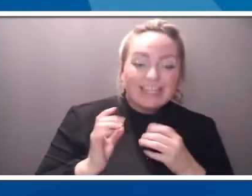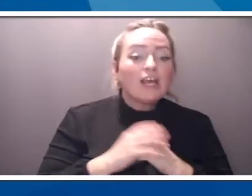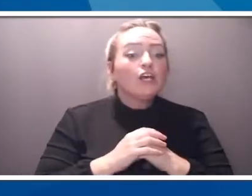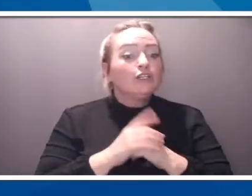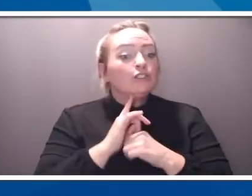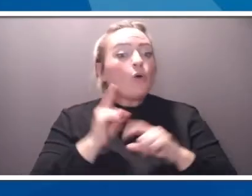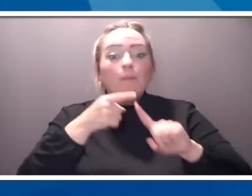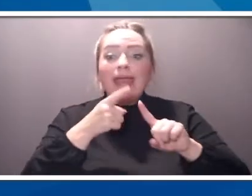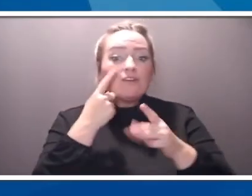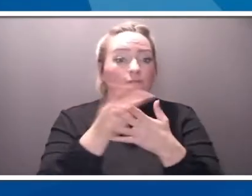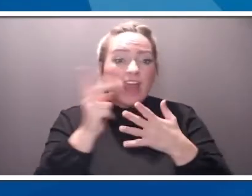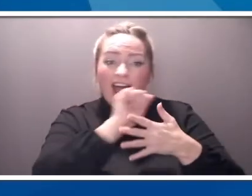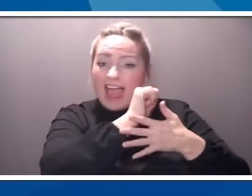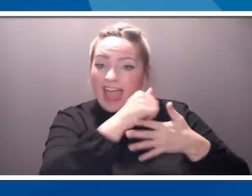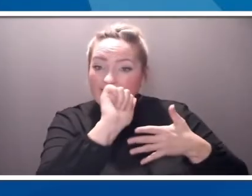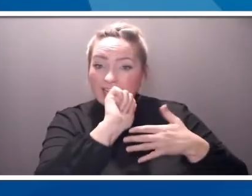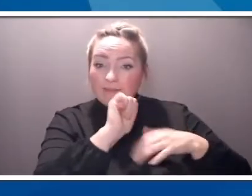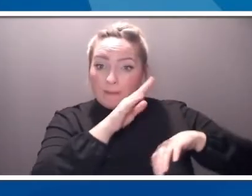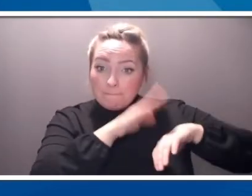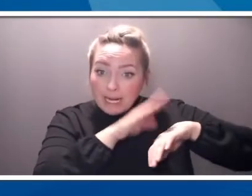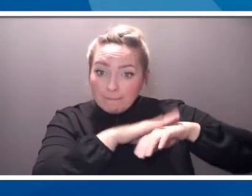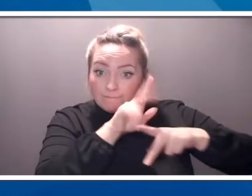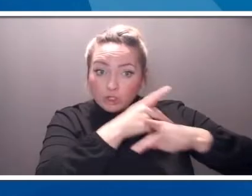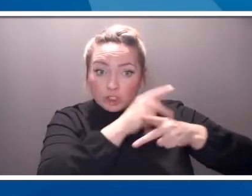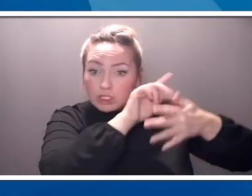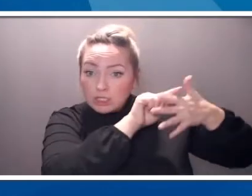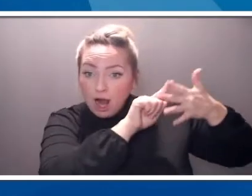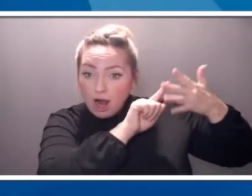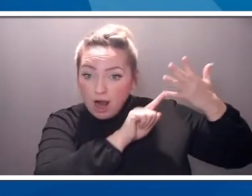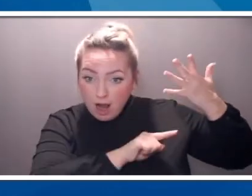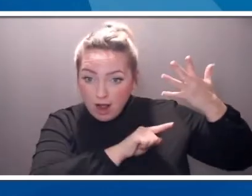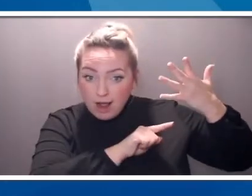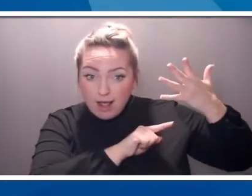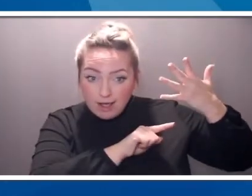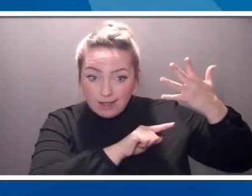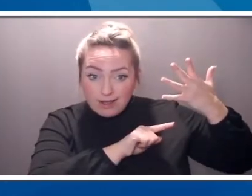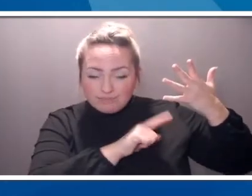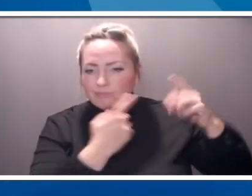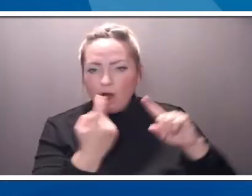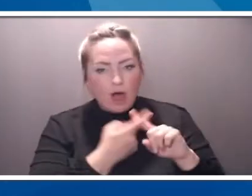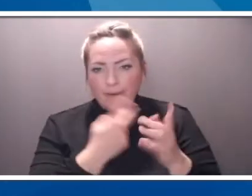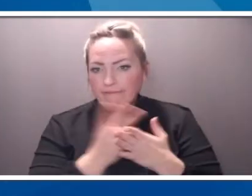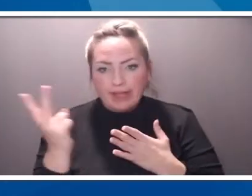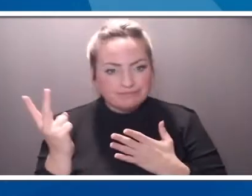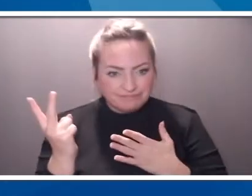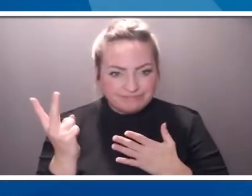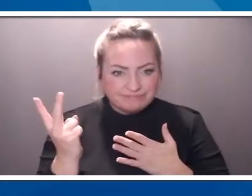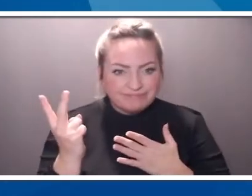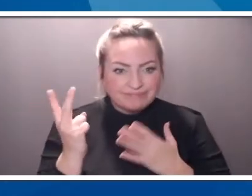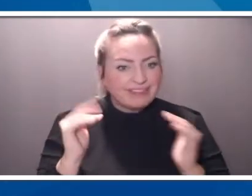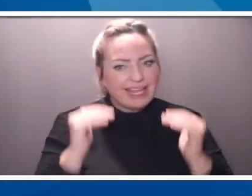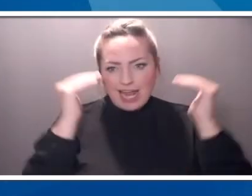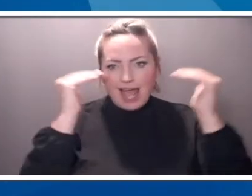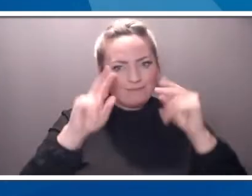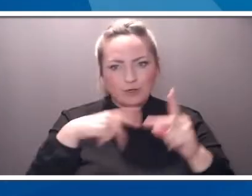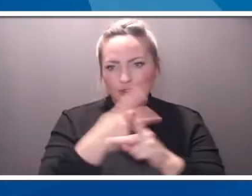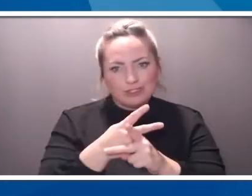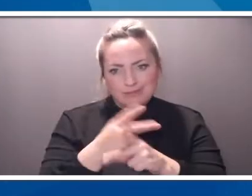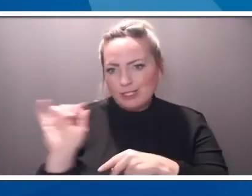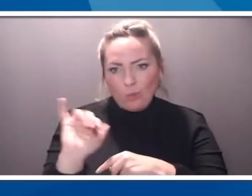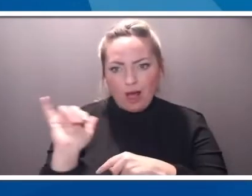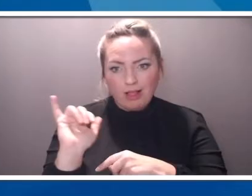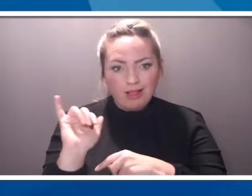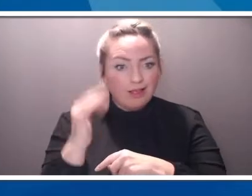mouthful. Basically, if you fail any of the minimum versions of these, you pretty much automatically fail